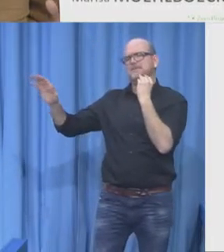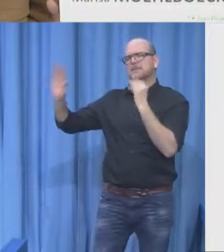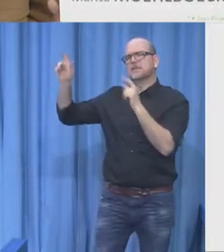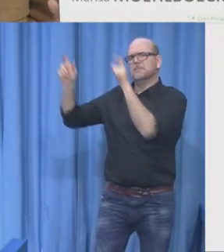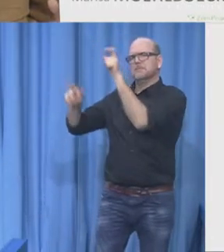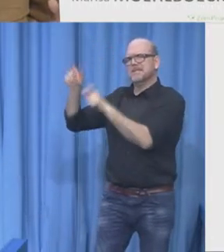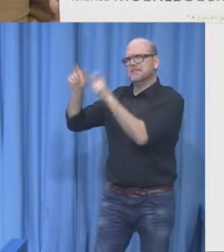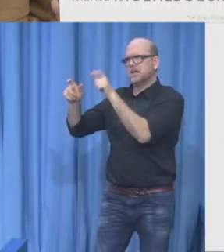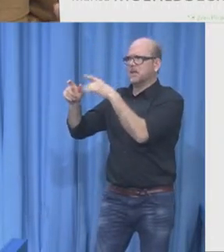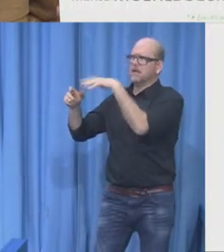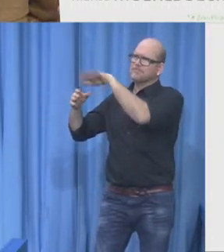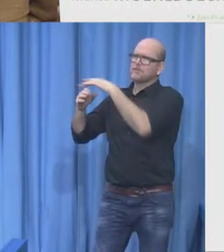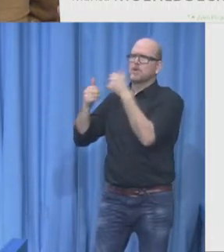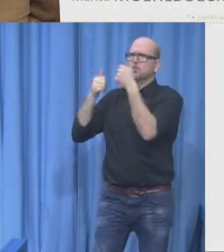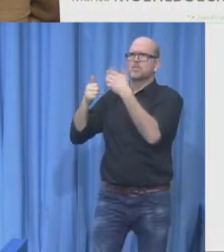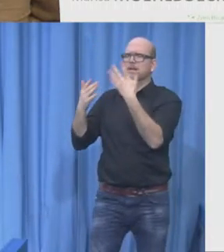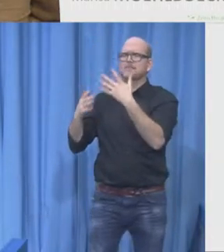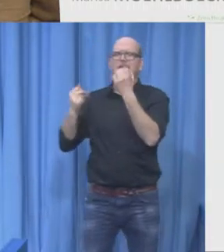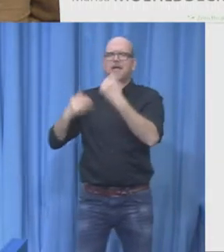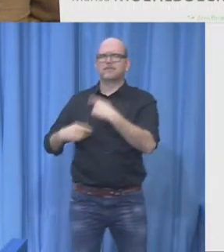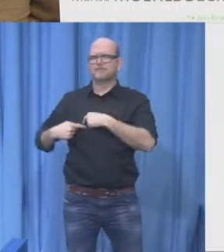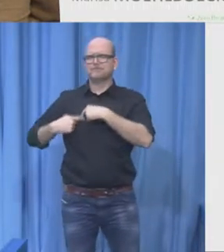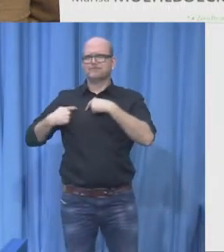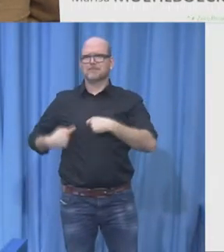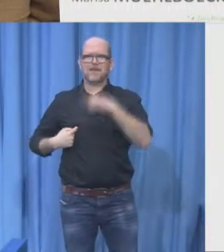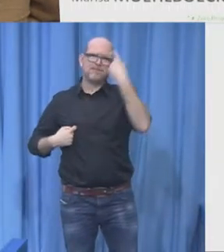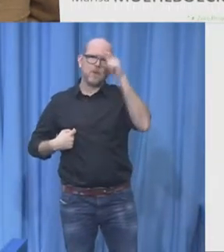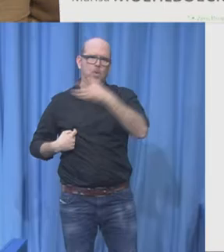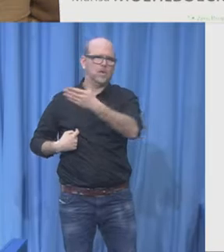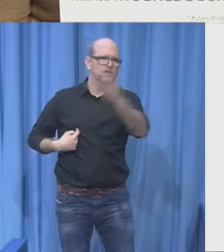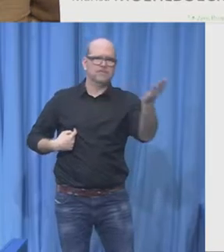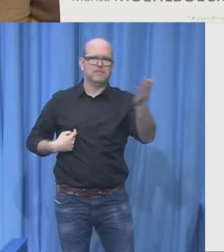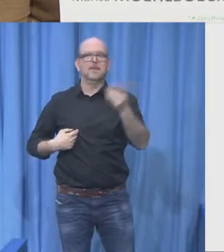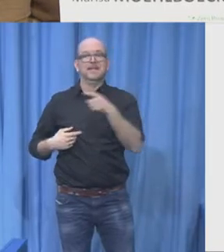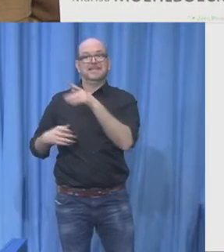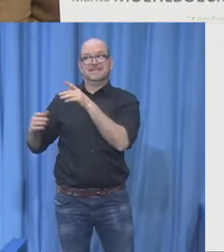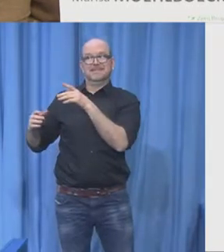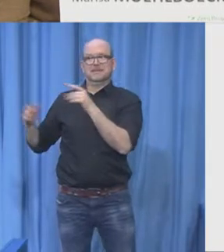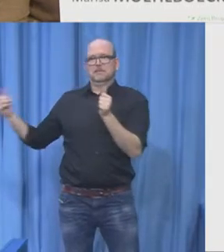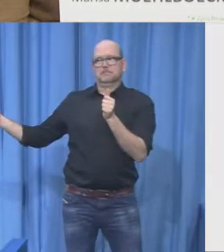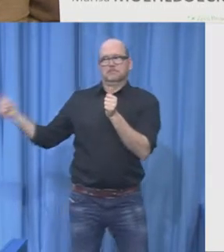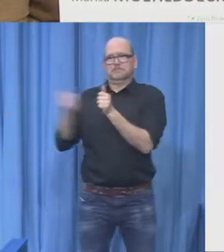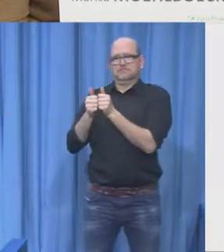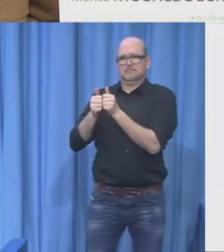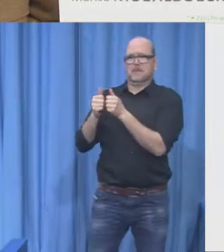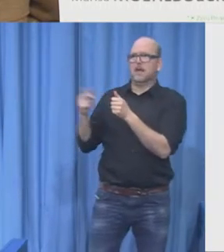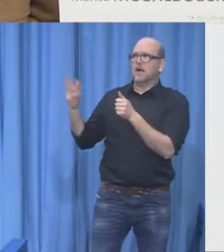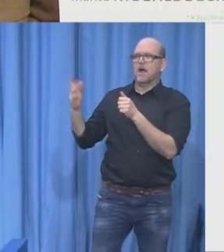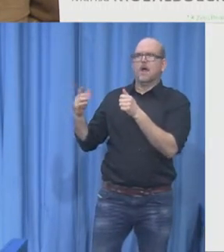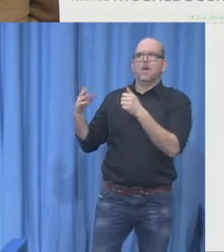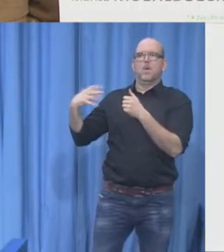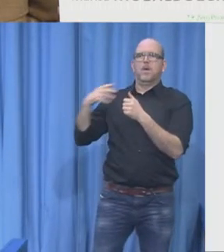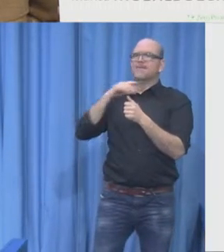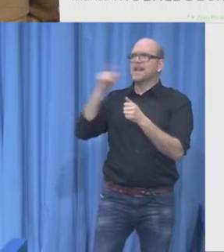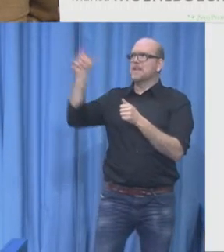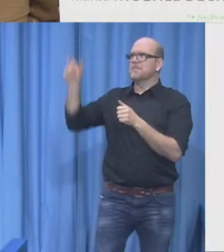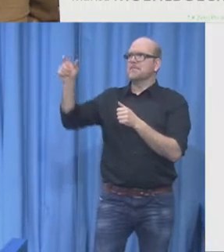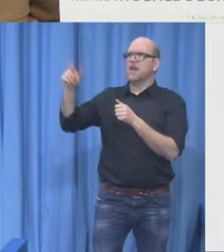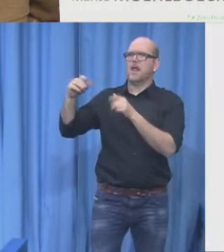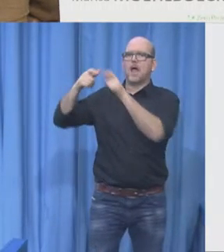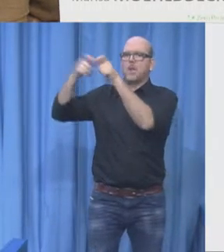project. And furthermore, a pharmaceutical company, Boehringer Ingelheim, signed an